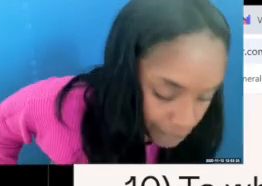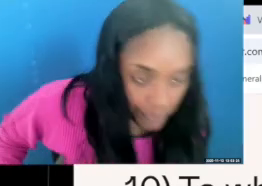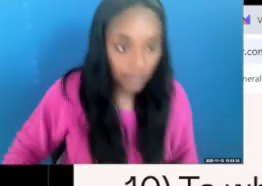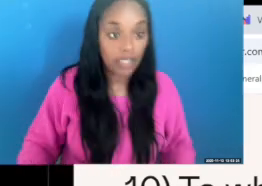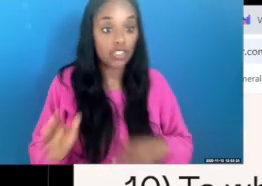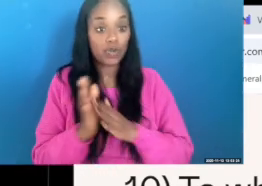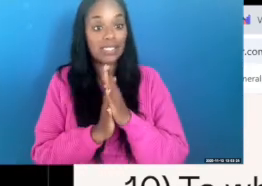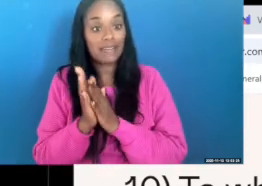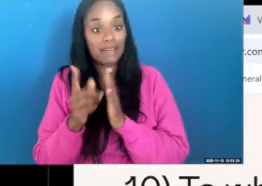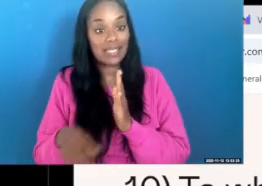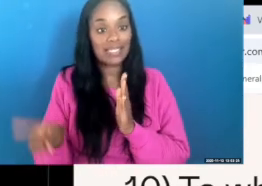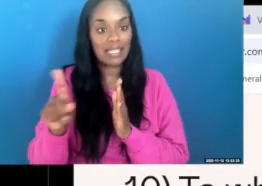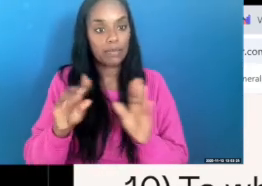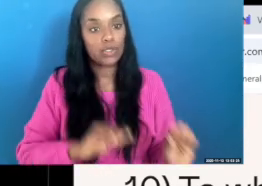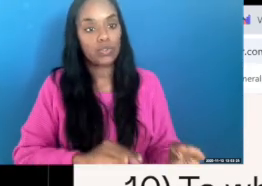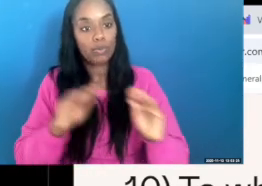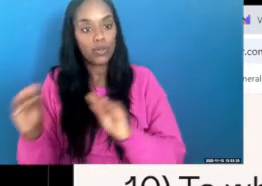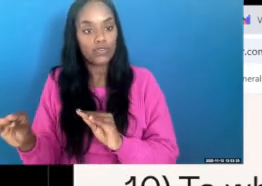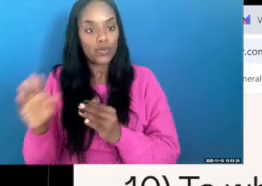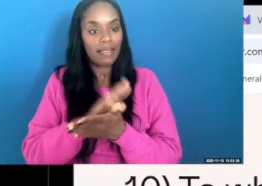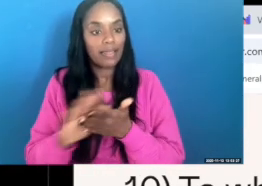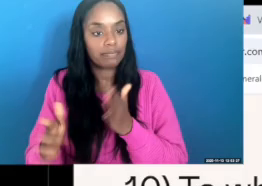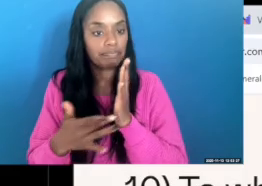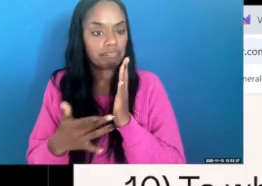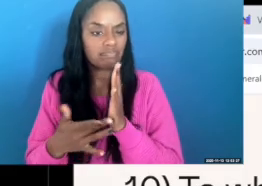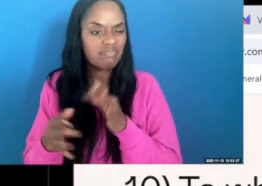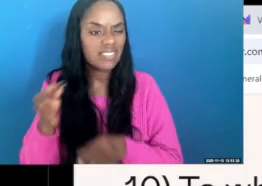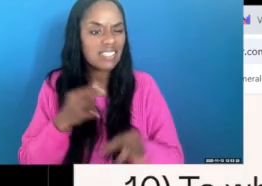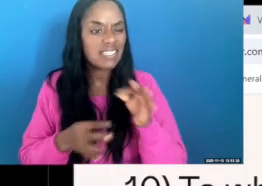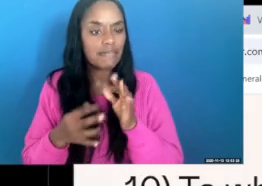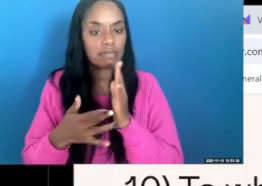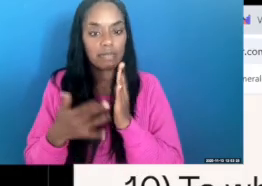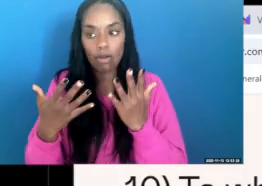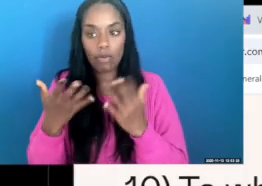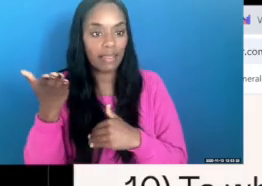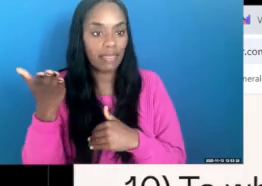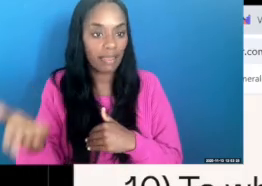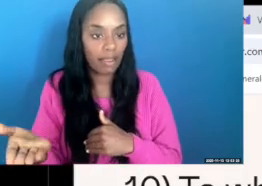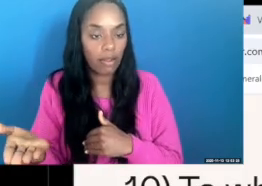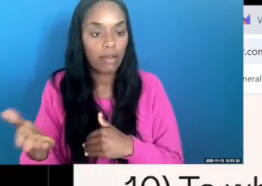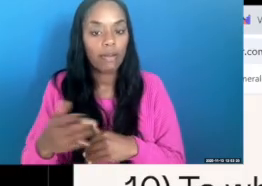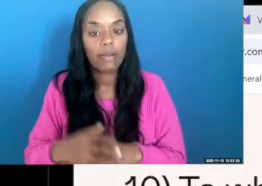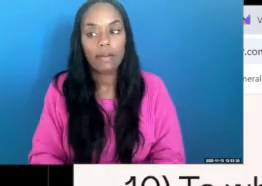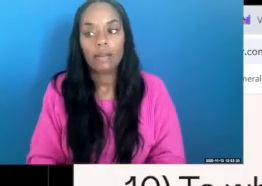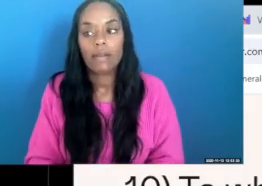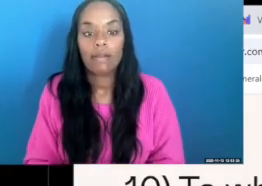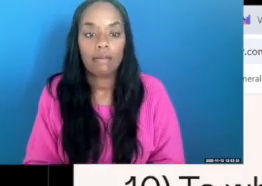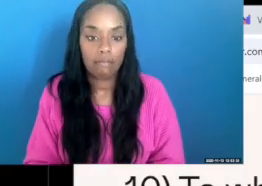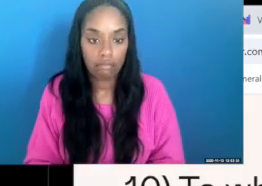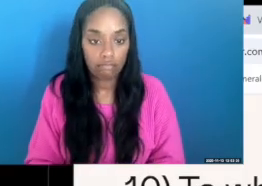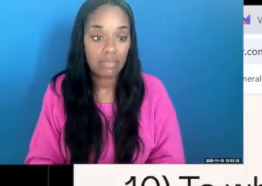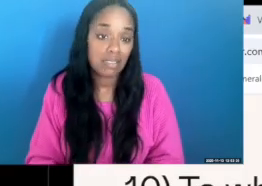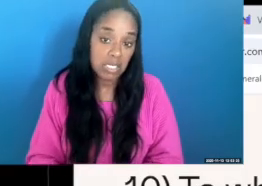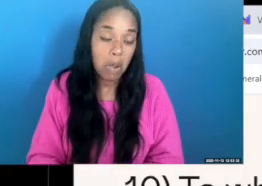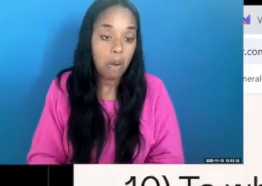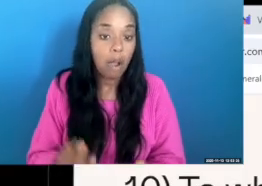or wants to make a purchase decision, that the state has the funding there to back up that purchase, to incentivize